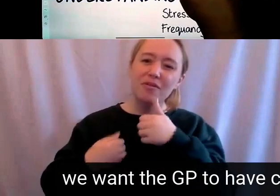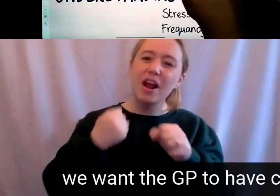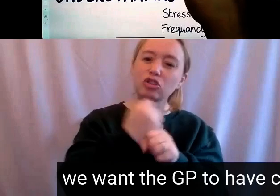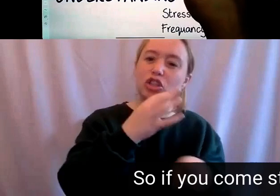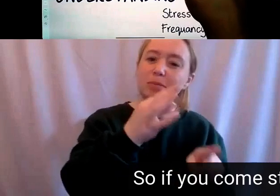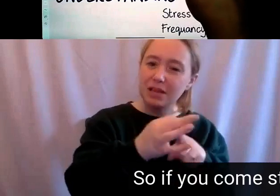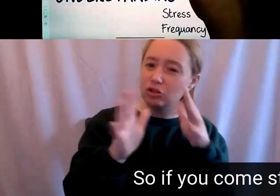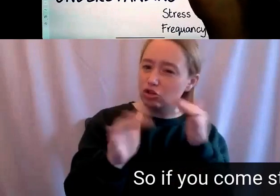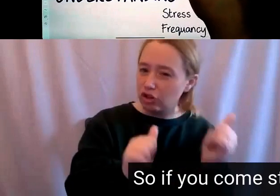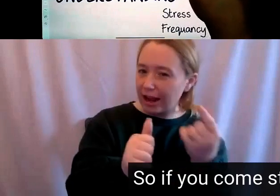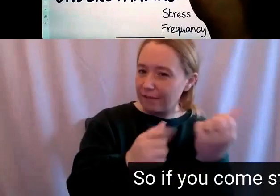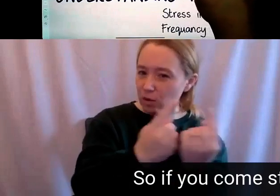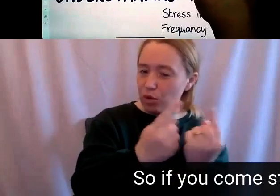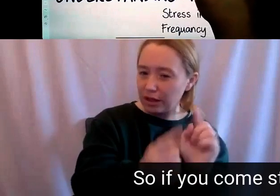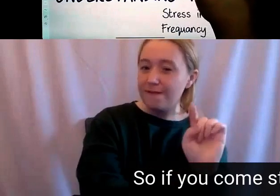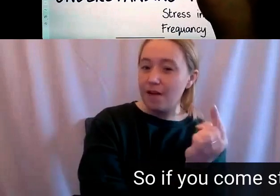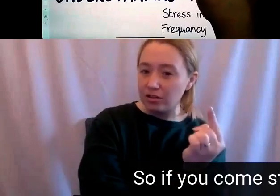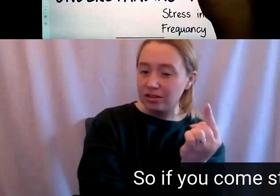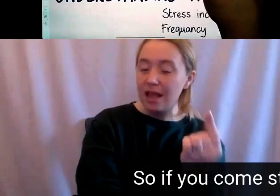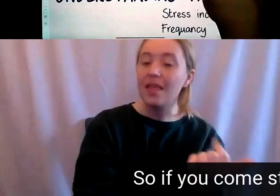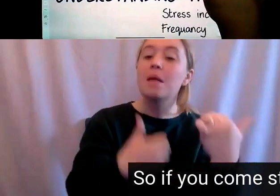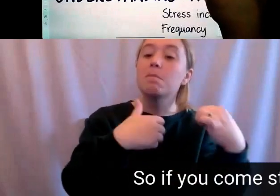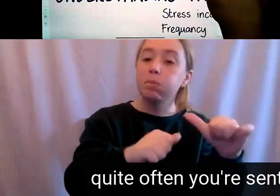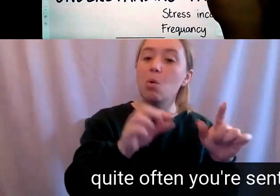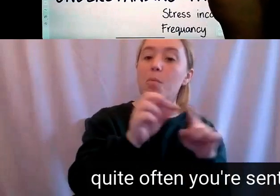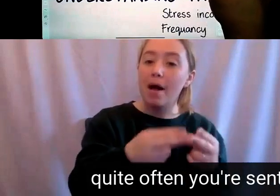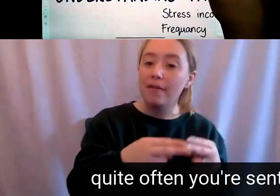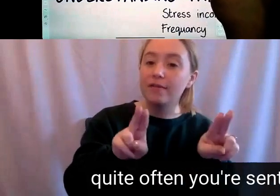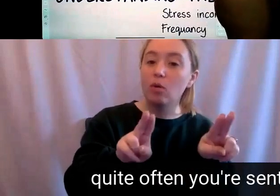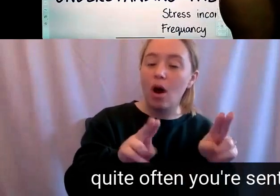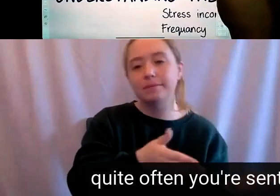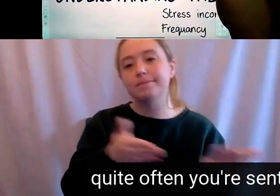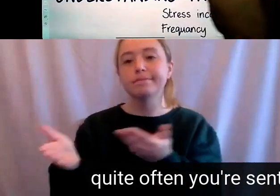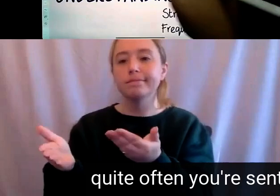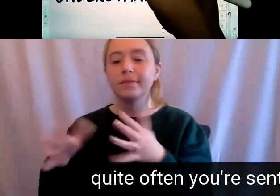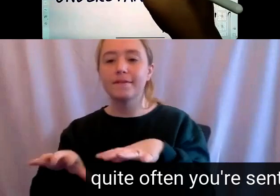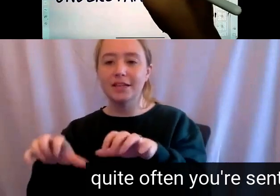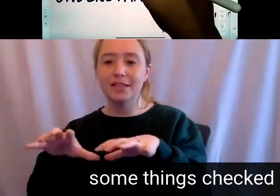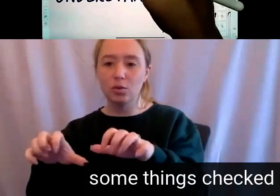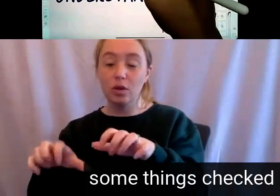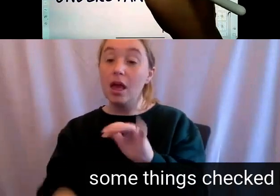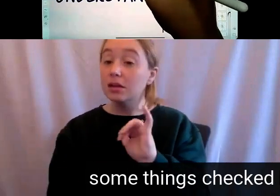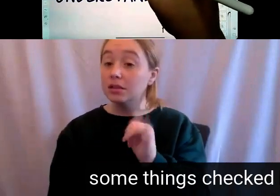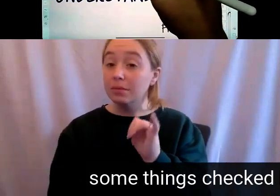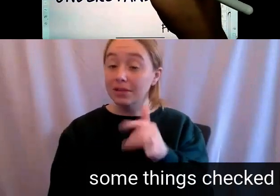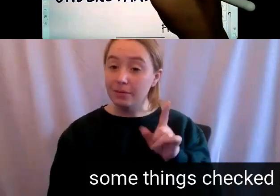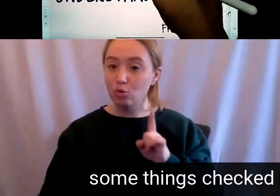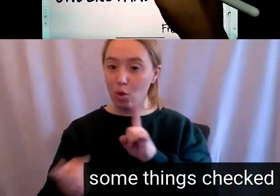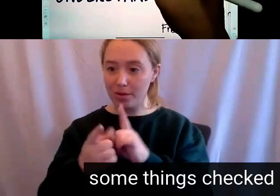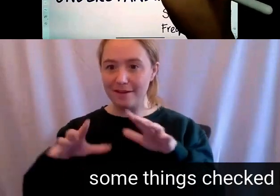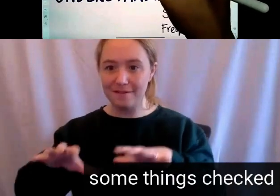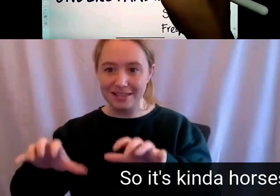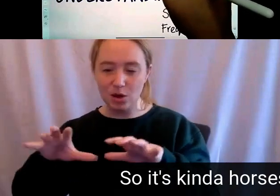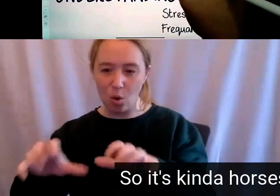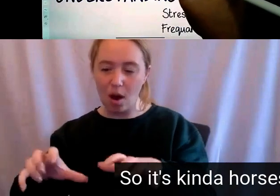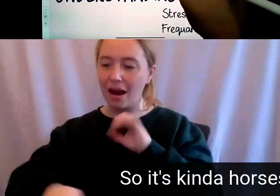things. So if you come straight into physio, quite often you're sent back to your GP to get some things checked before we can carry